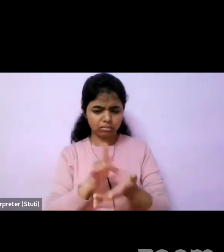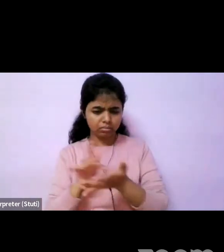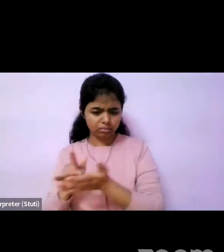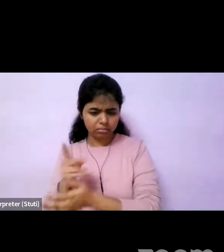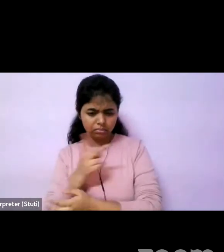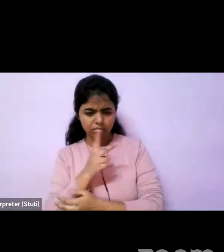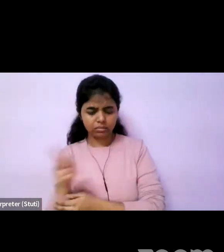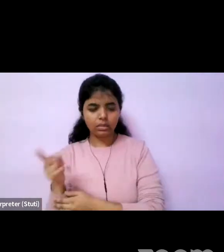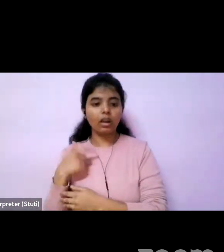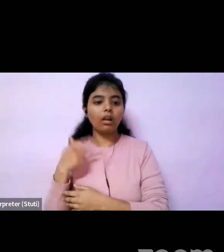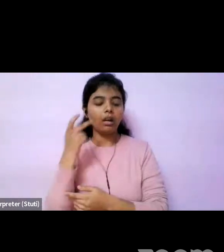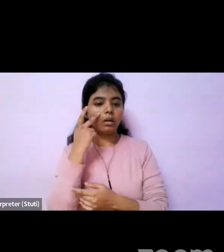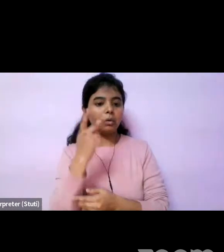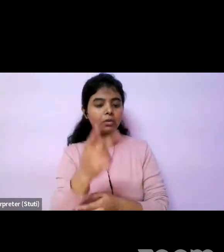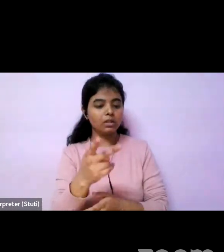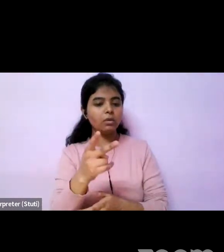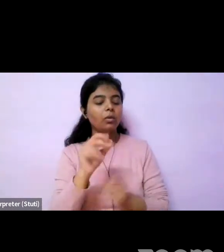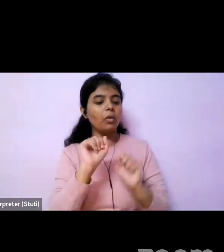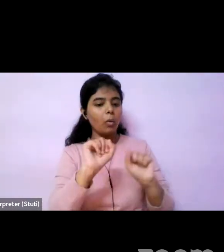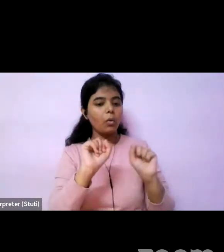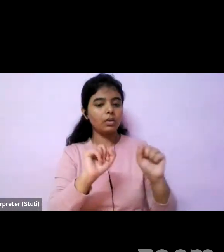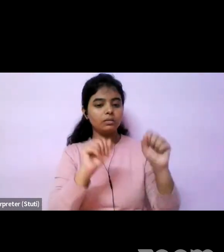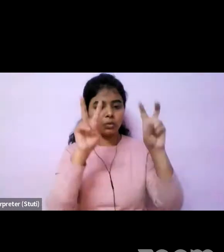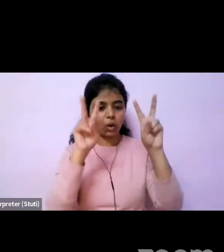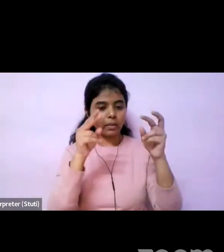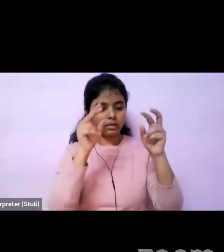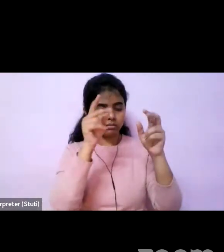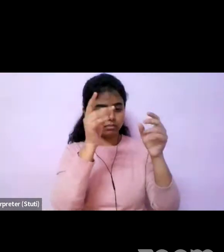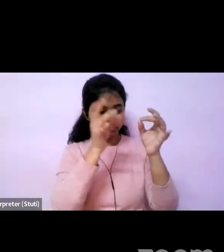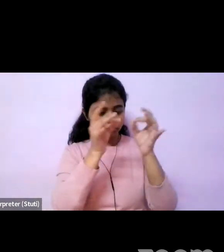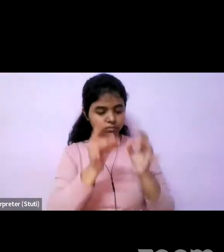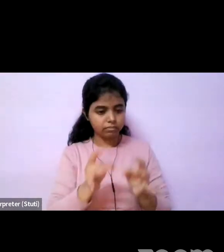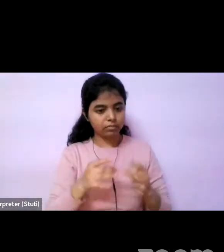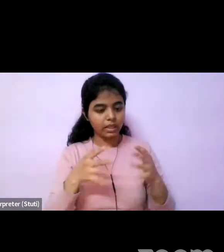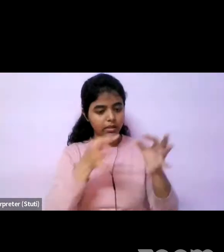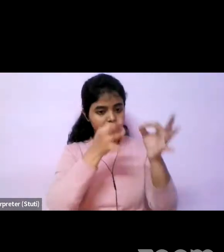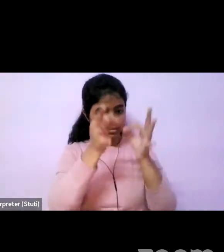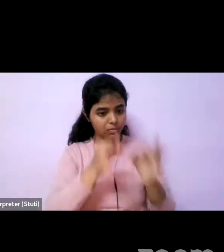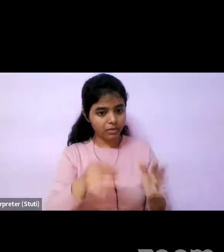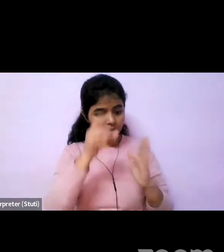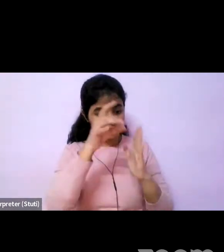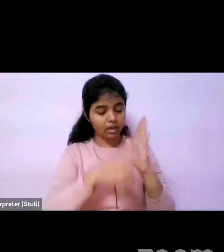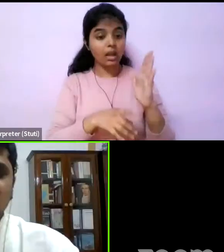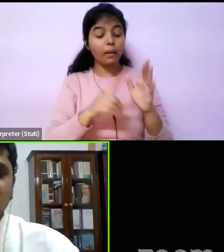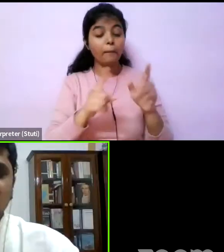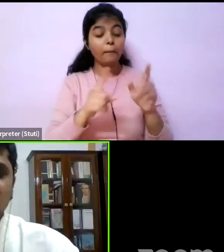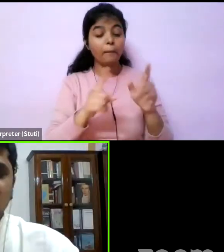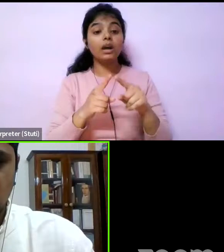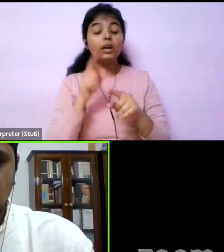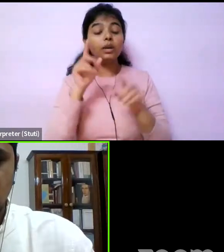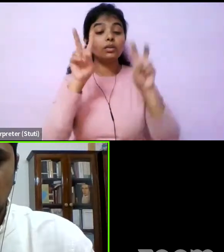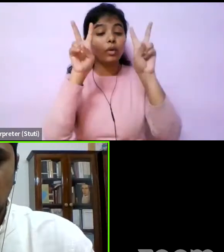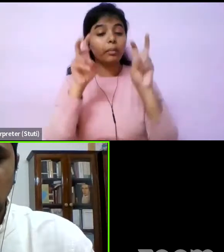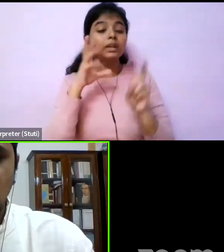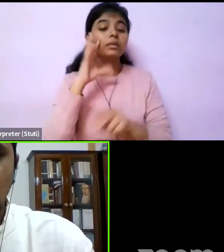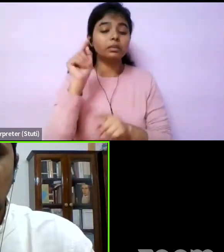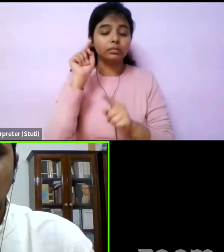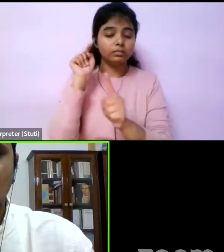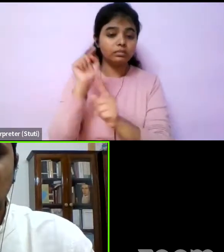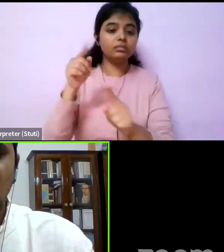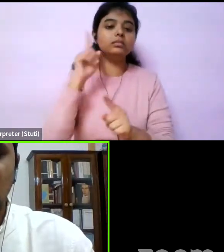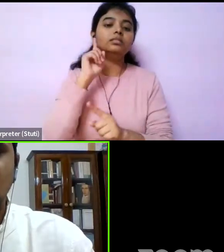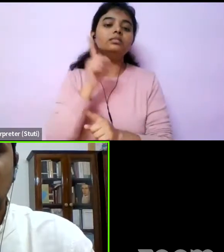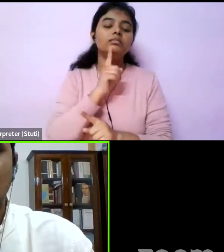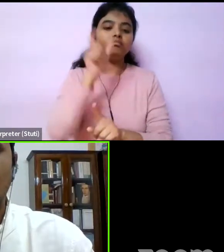vis-a-vis, the life of the deaf, and how at different, points in